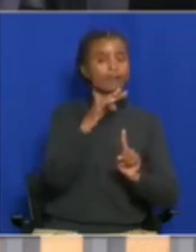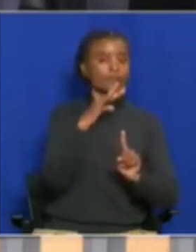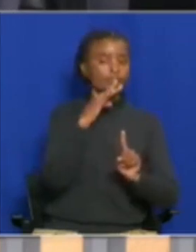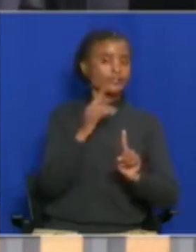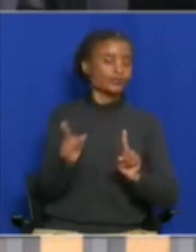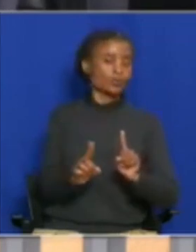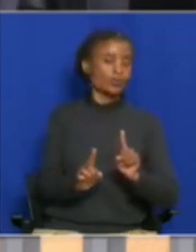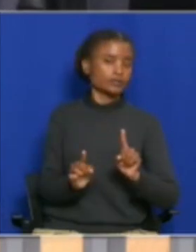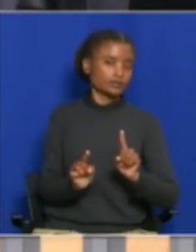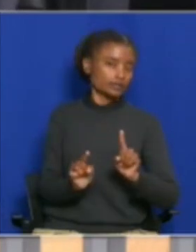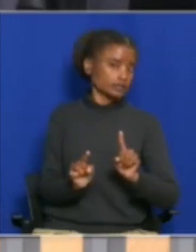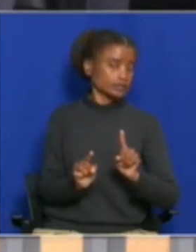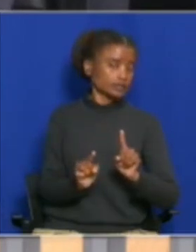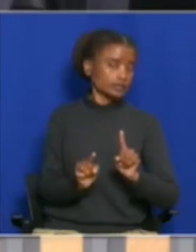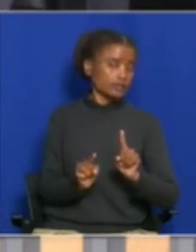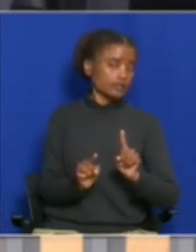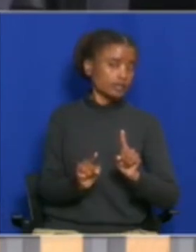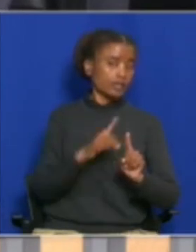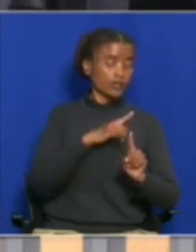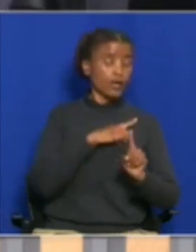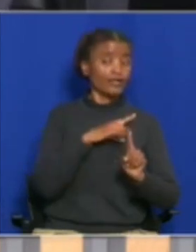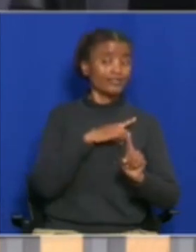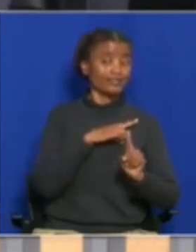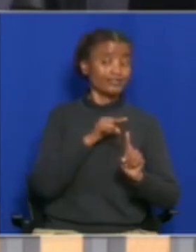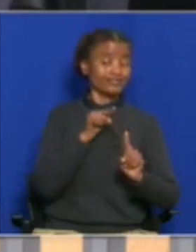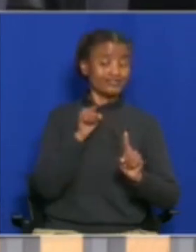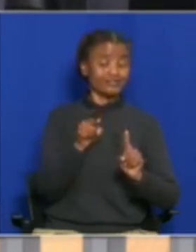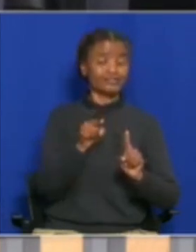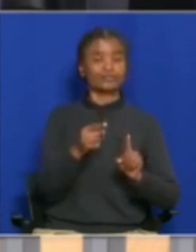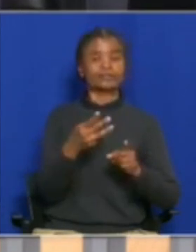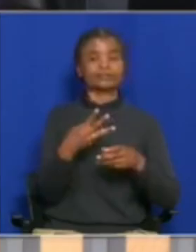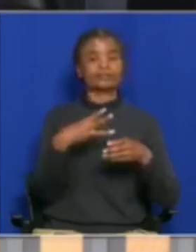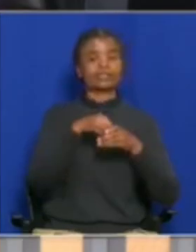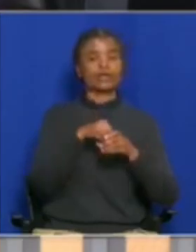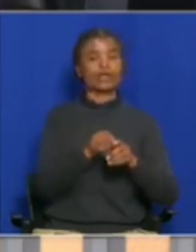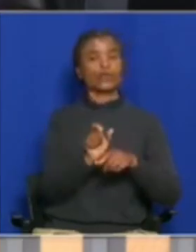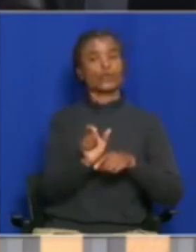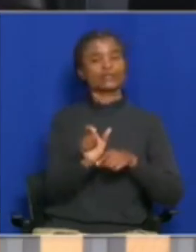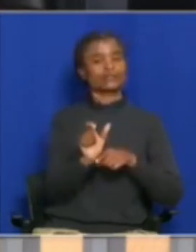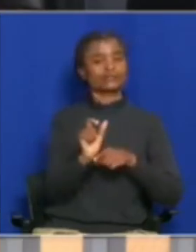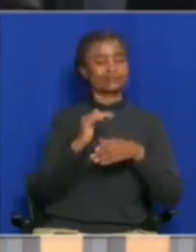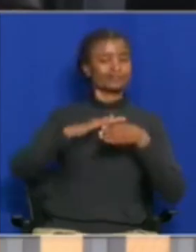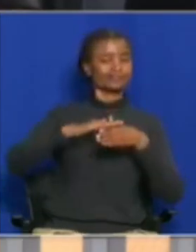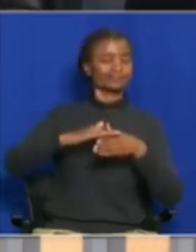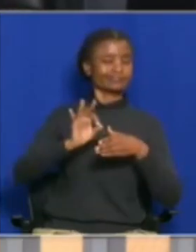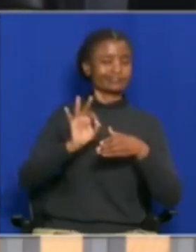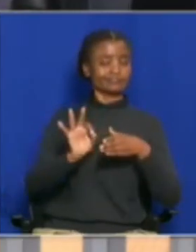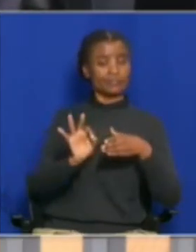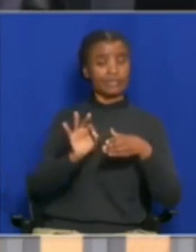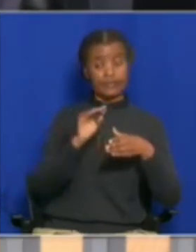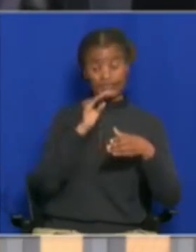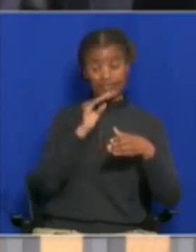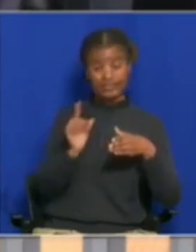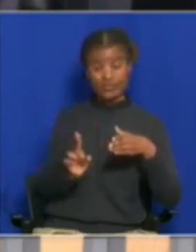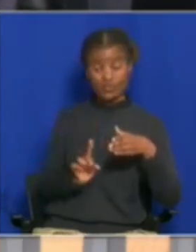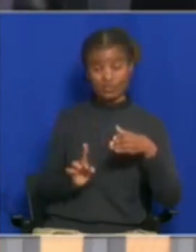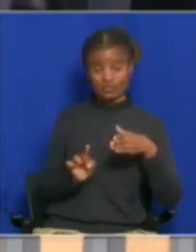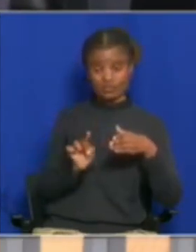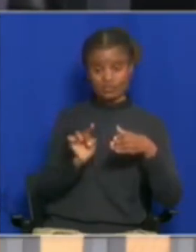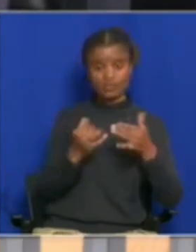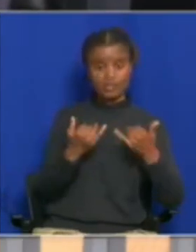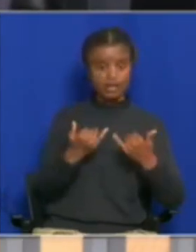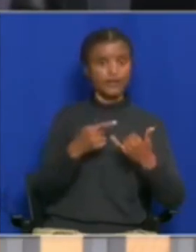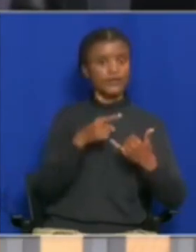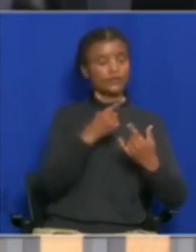once you bring into the equation the word reasonable, that's already taking you to the objective test. You have